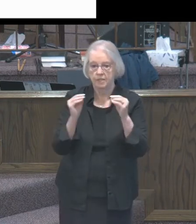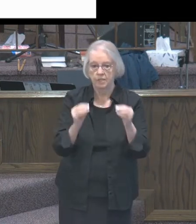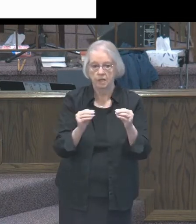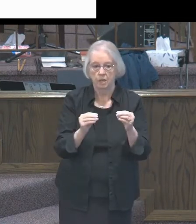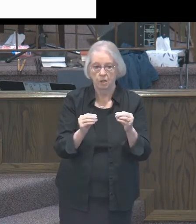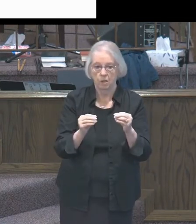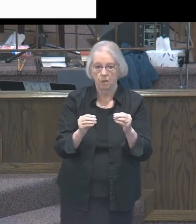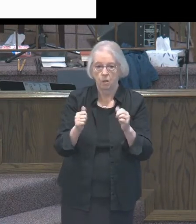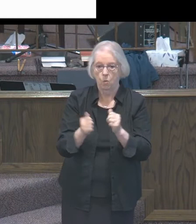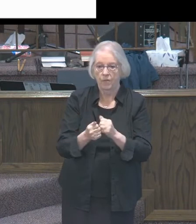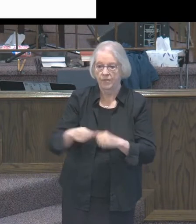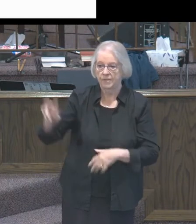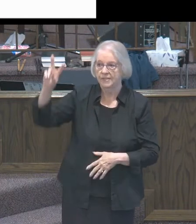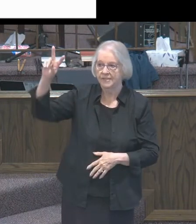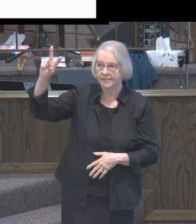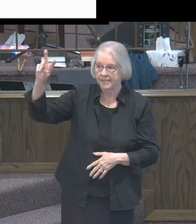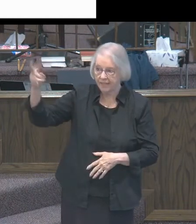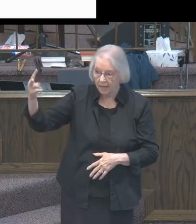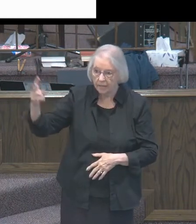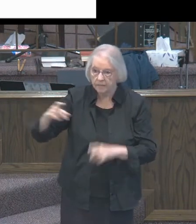or the first murder.